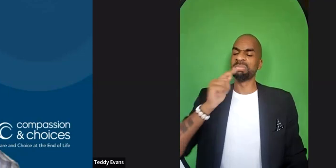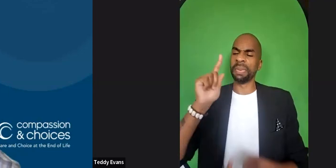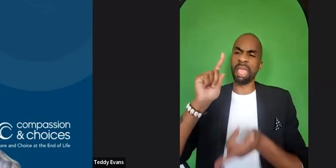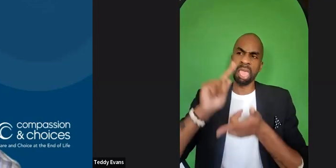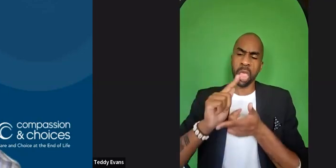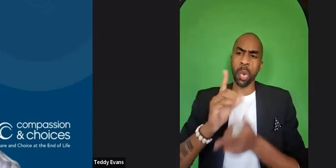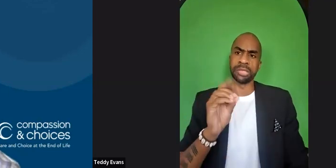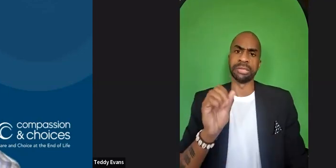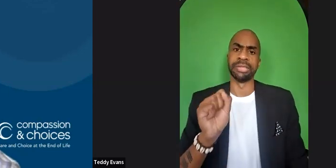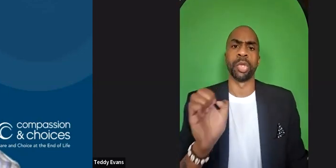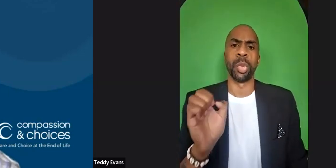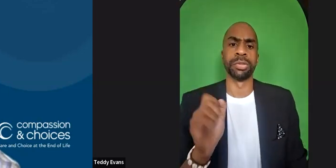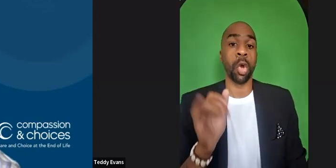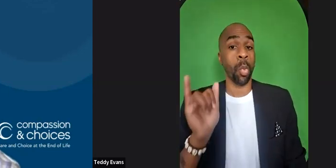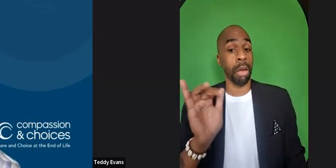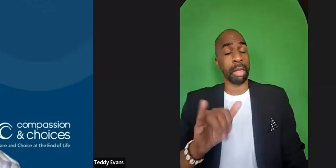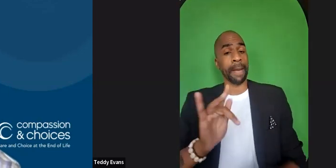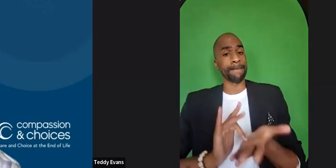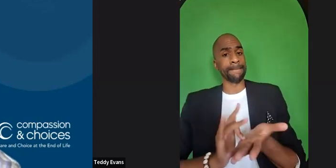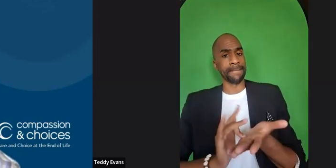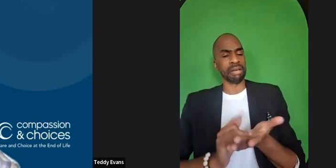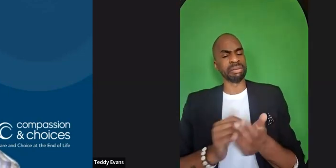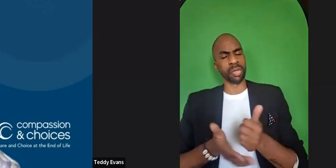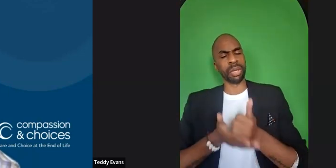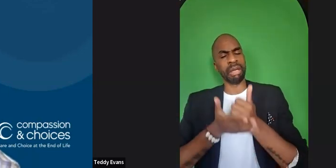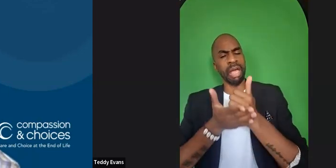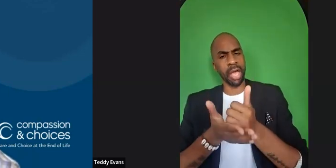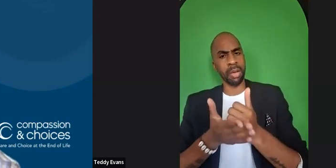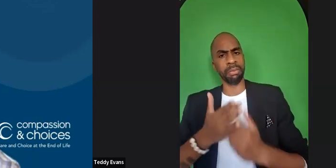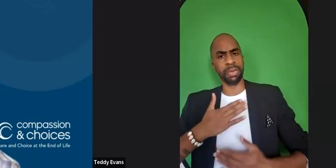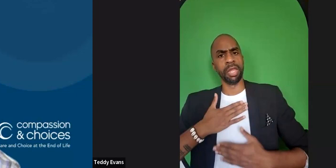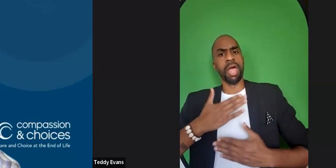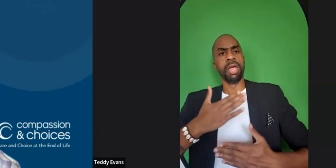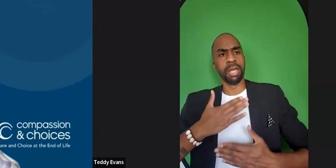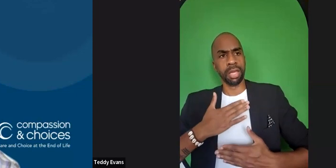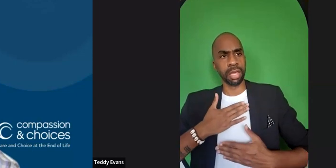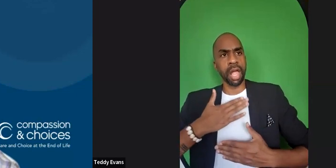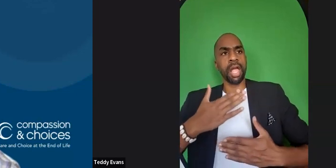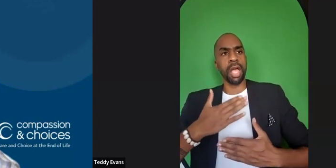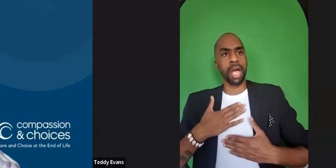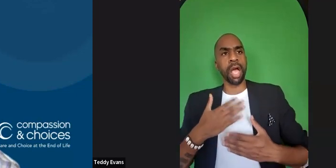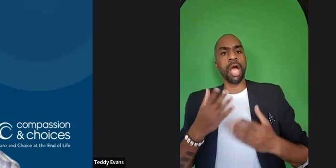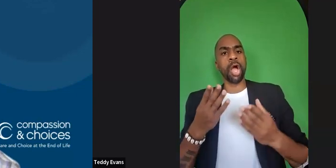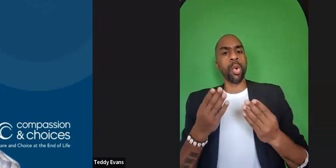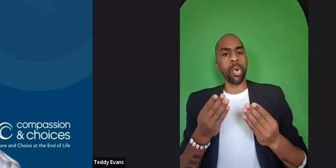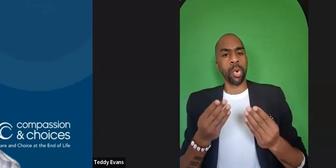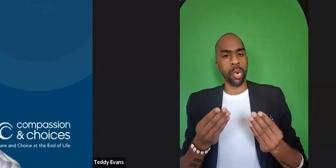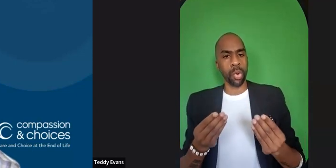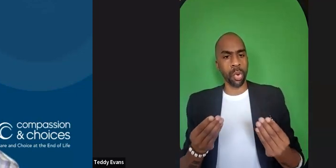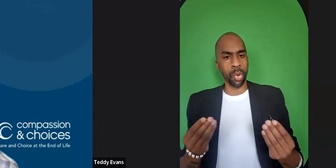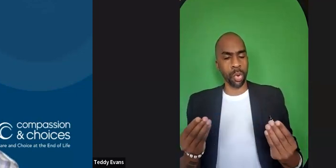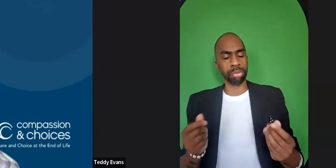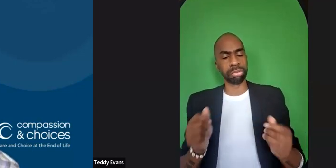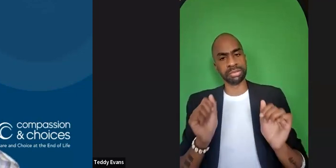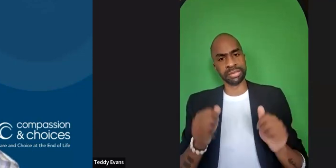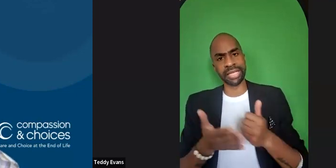opioid medications can take the edge off the shortness of breath feeling. We sometimes think of them as pain medications, but actually they